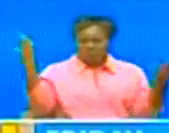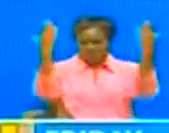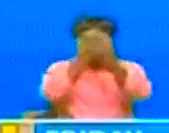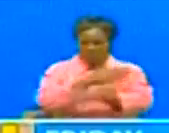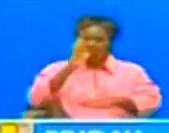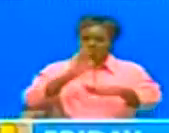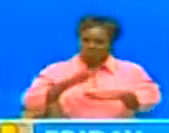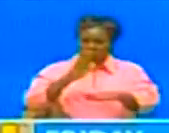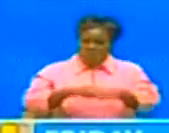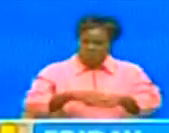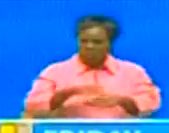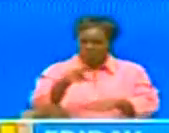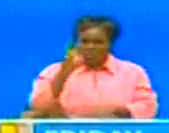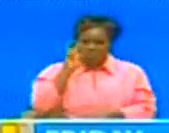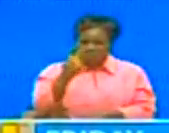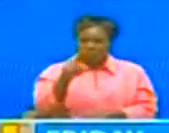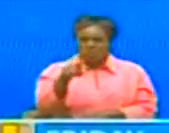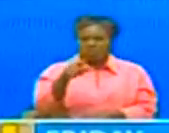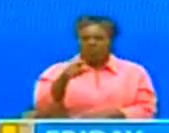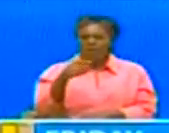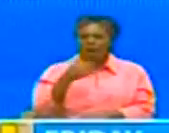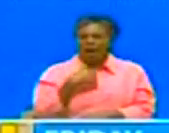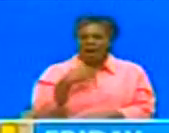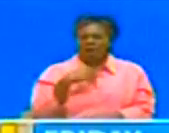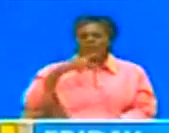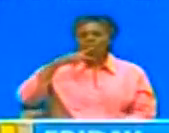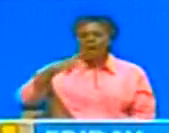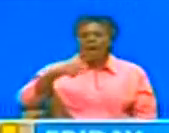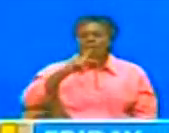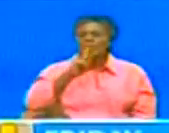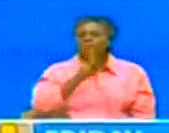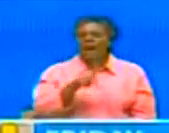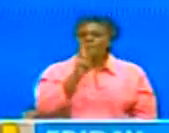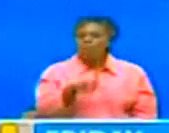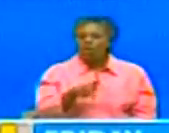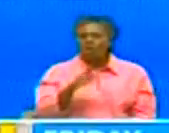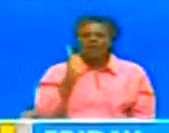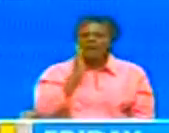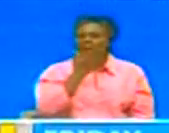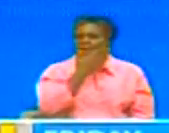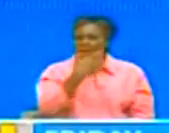looking good as always. I'm seeing we're rocking the, you know, the color of royalty.